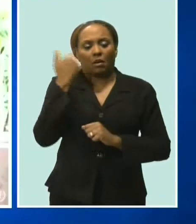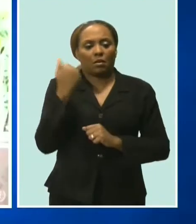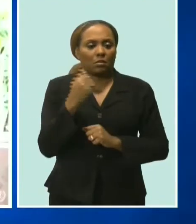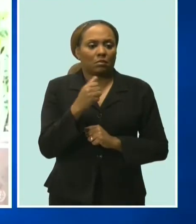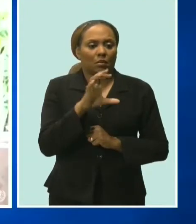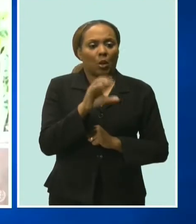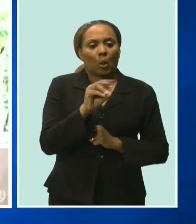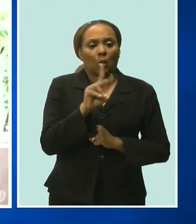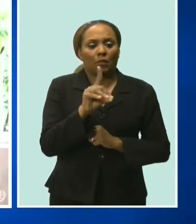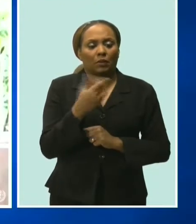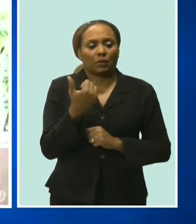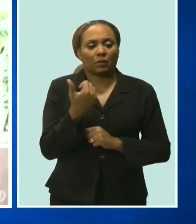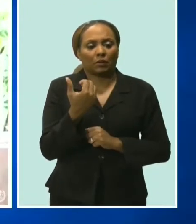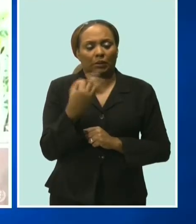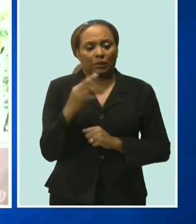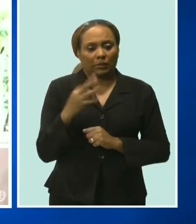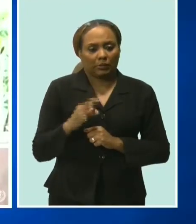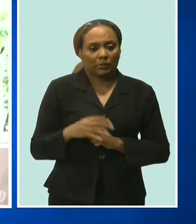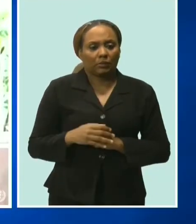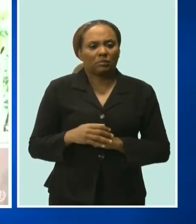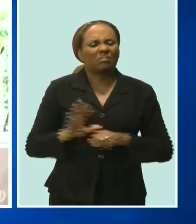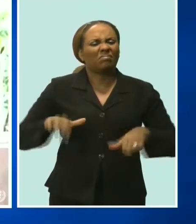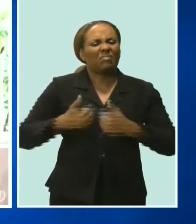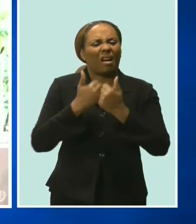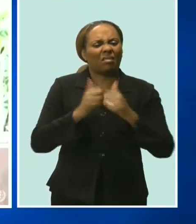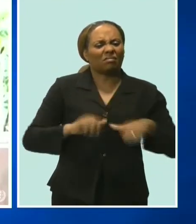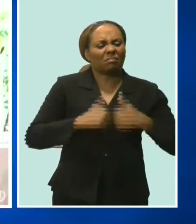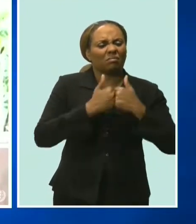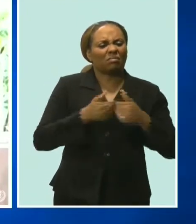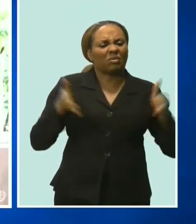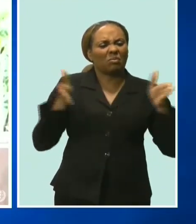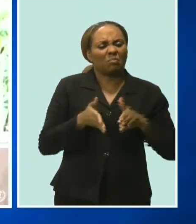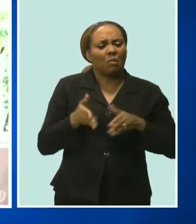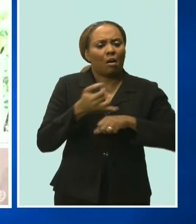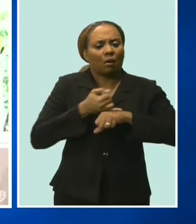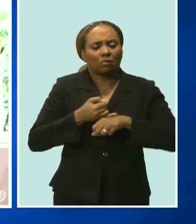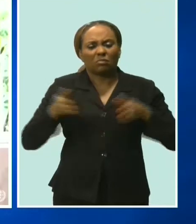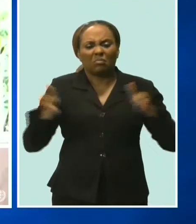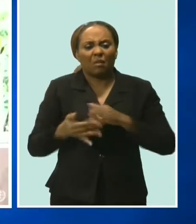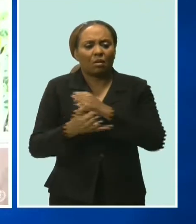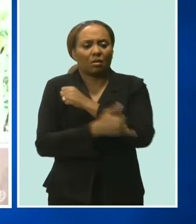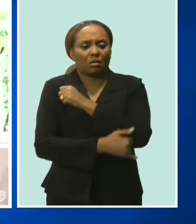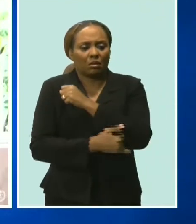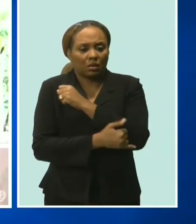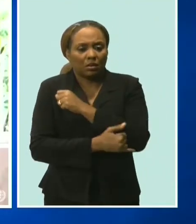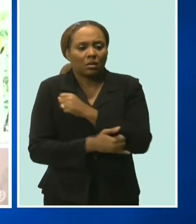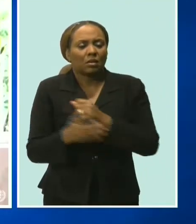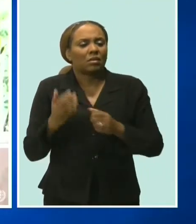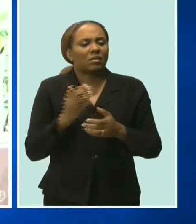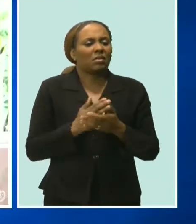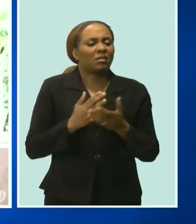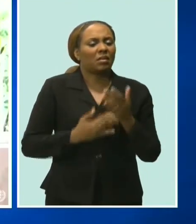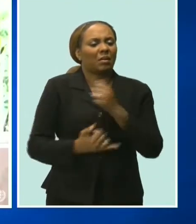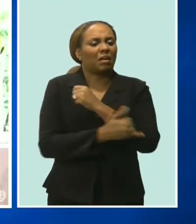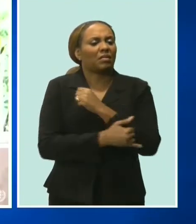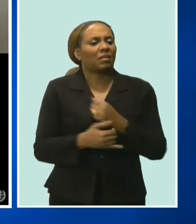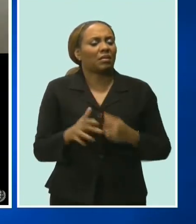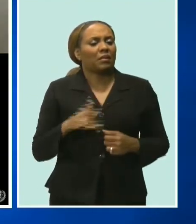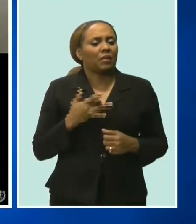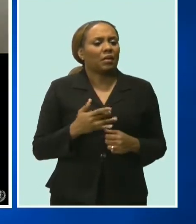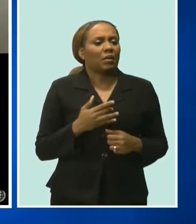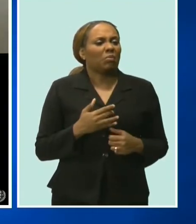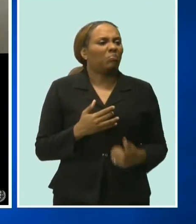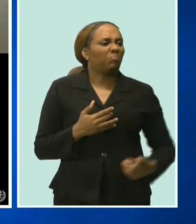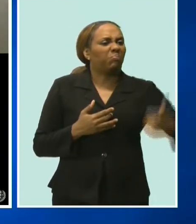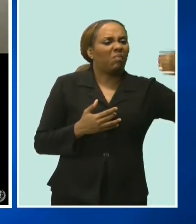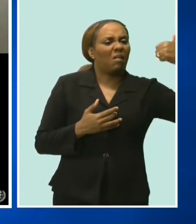again highlighted the challenges posed to small states and the injustice of some countries being deemed superior and others inferior. She